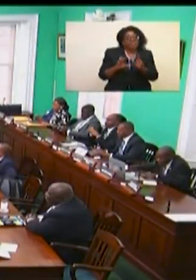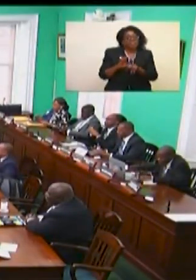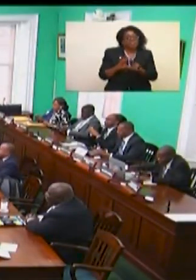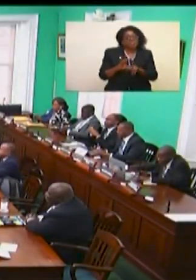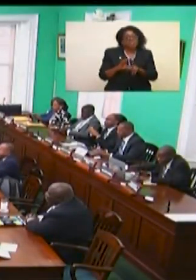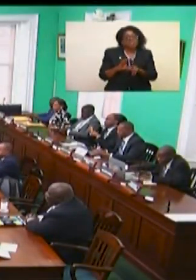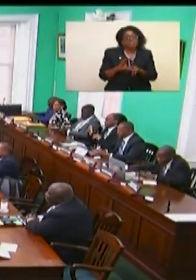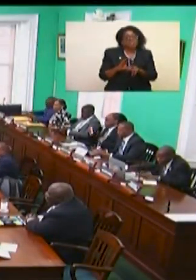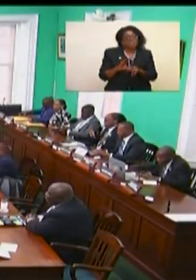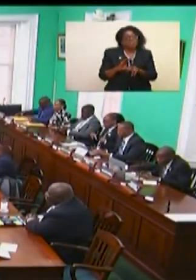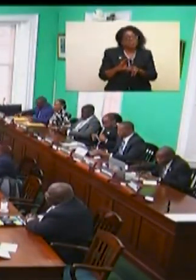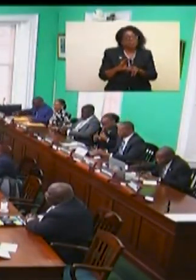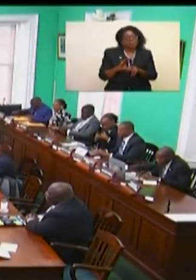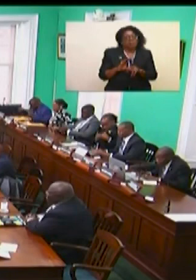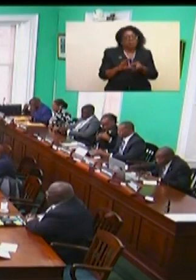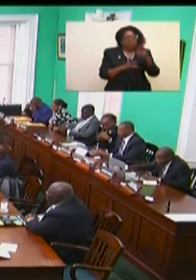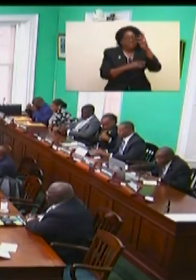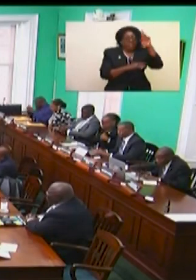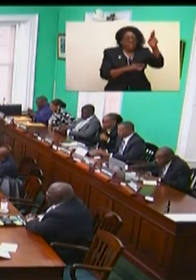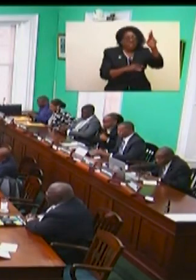Honorable Member for West Grand Bahama and Bimini.